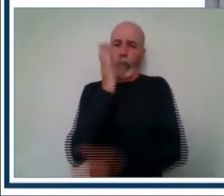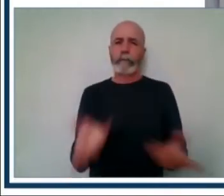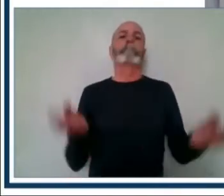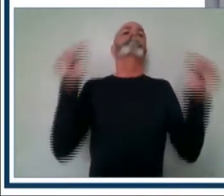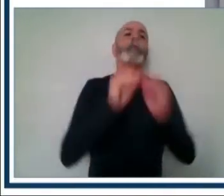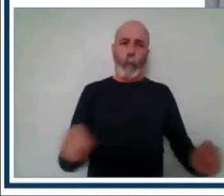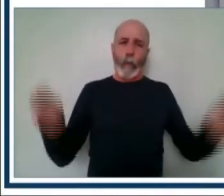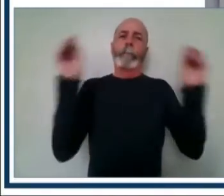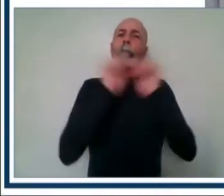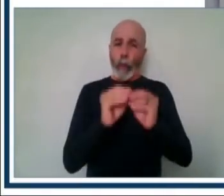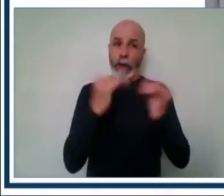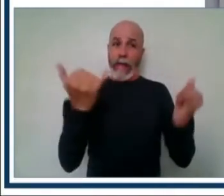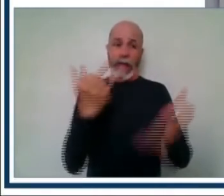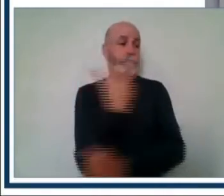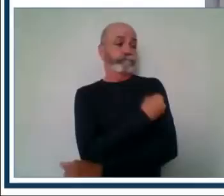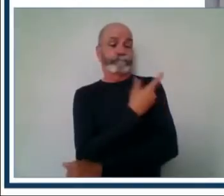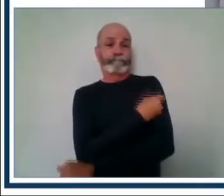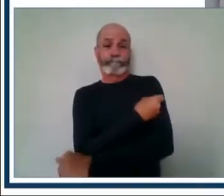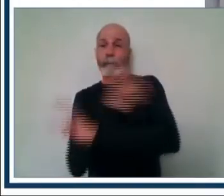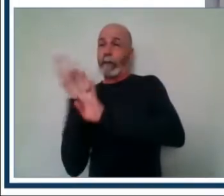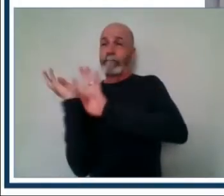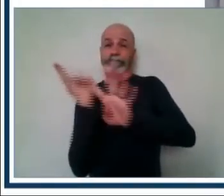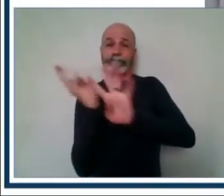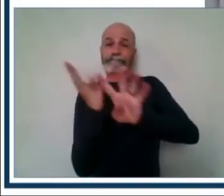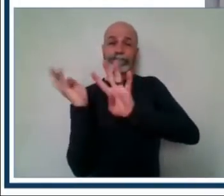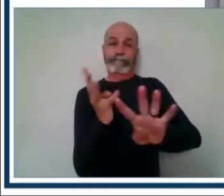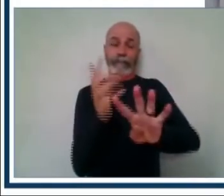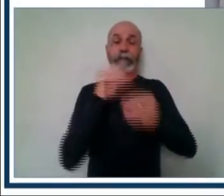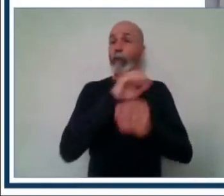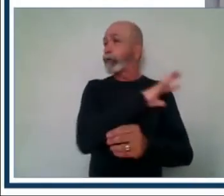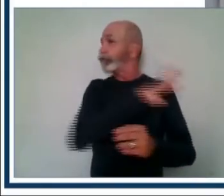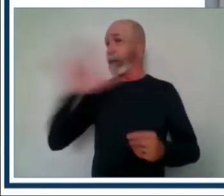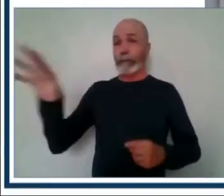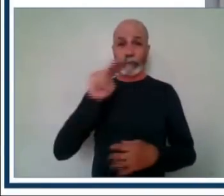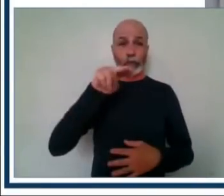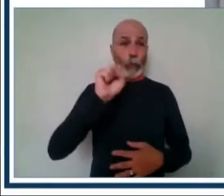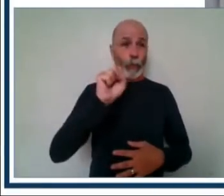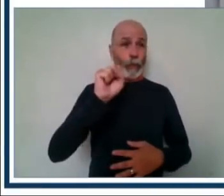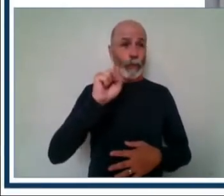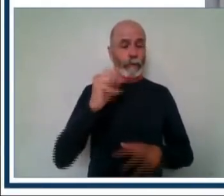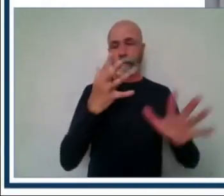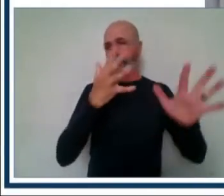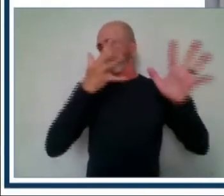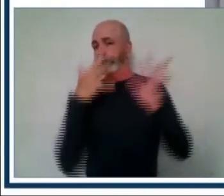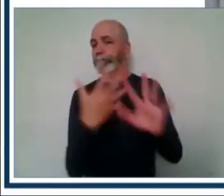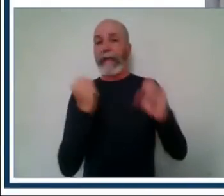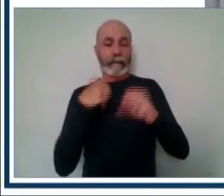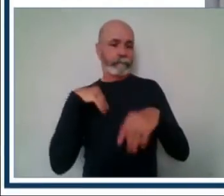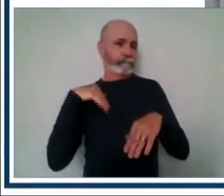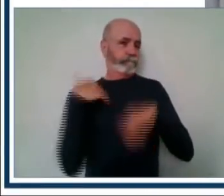more shots in the arms of Nova Scotians at a faster rate than almost any other province in the country.